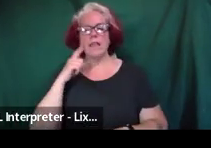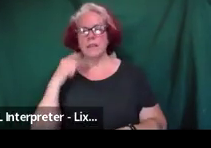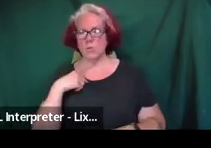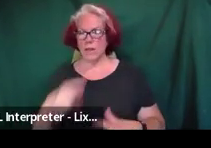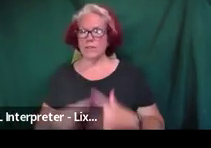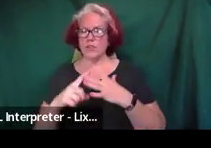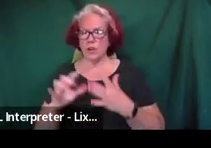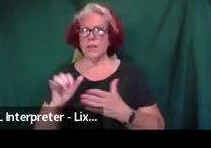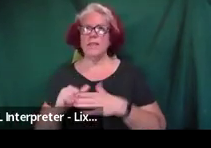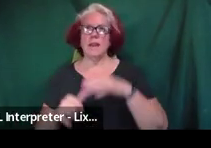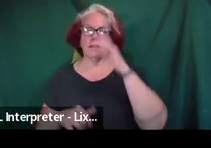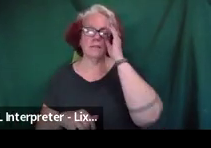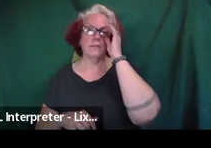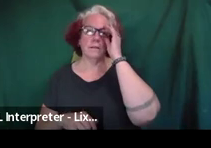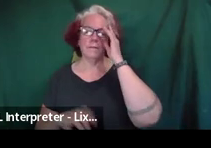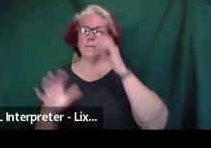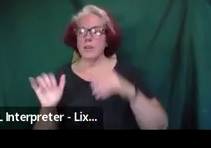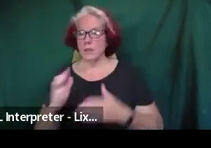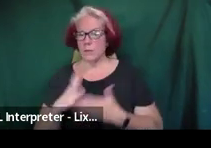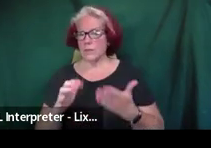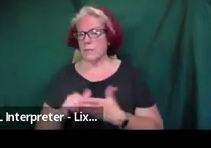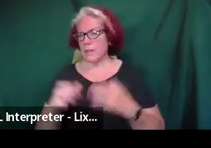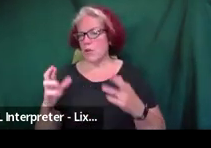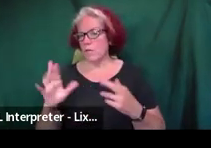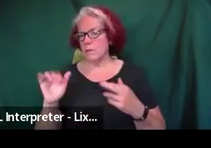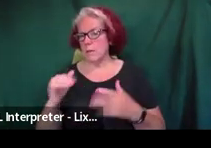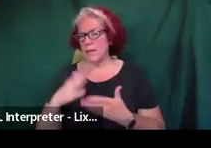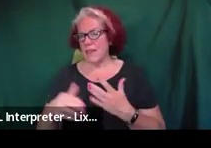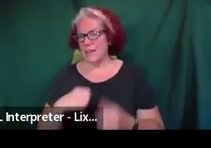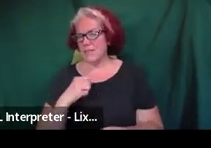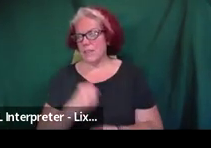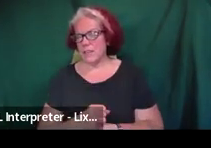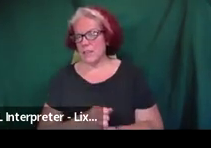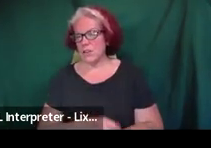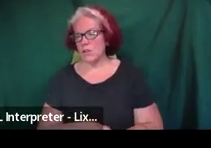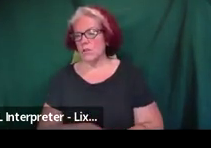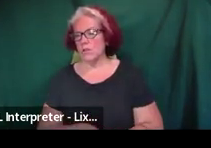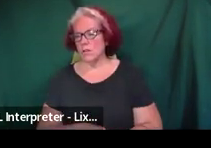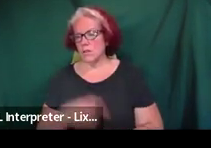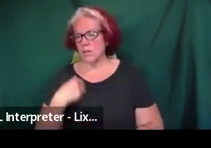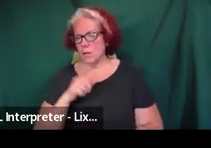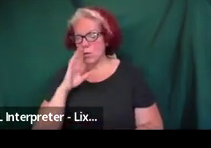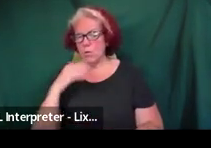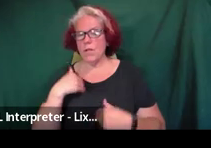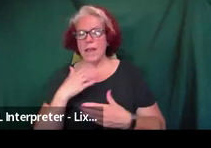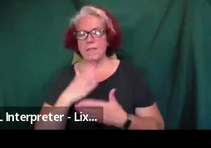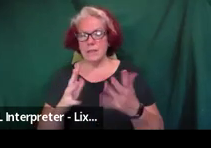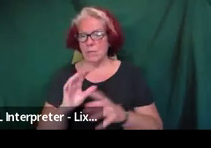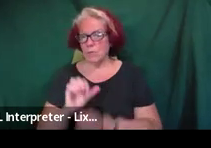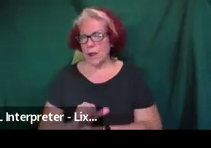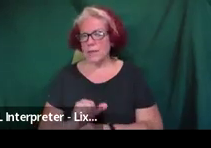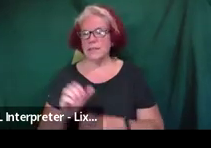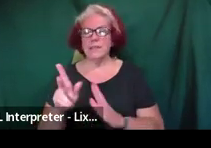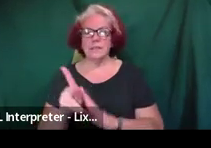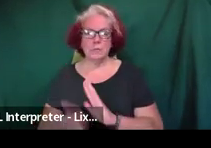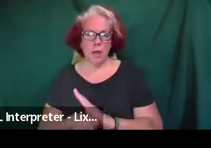that. And so that will be something hopefully by the end of the year, we will have some practices and policies in